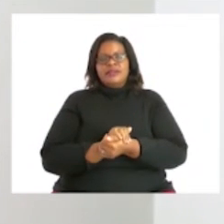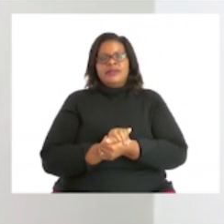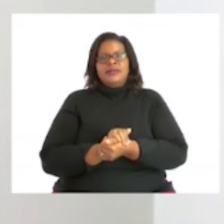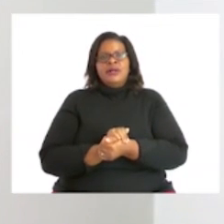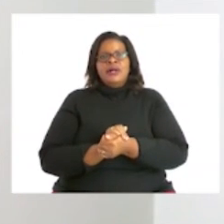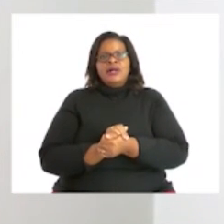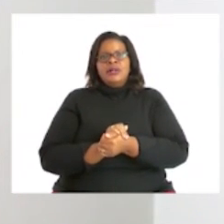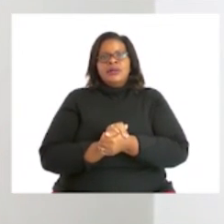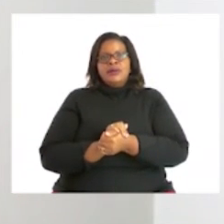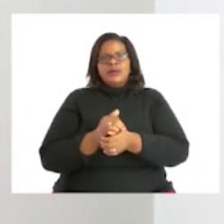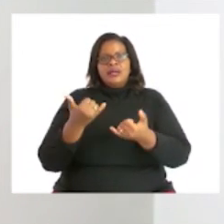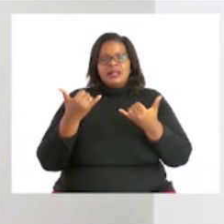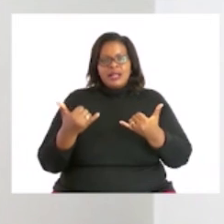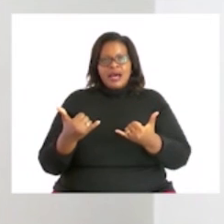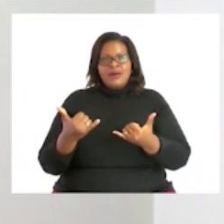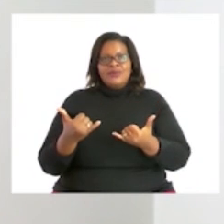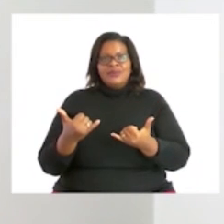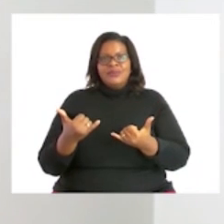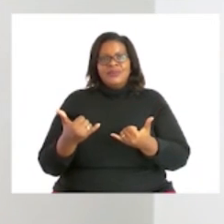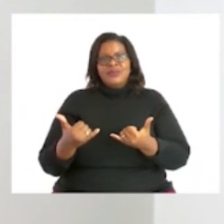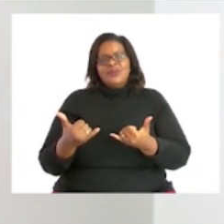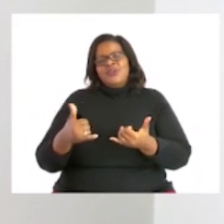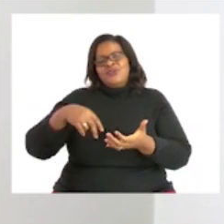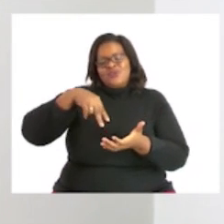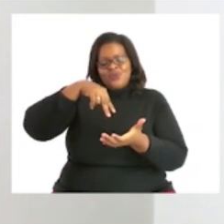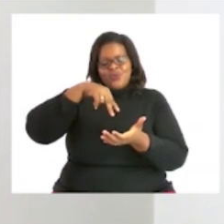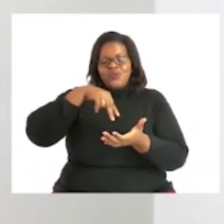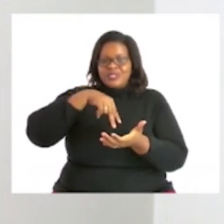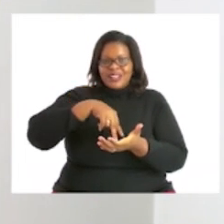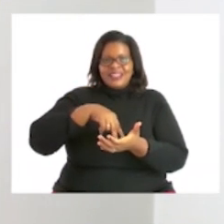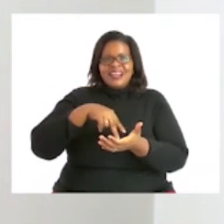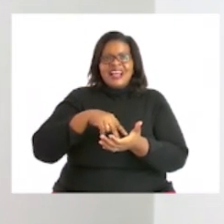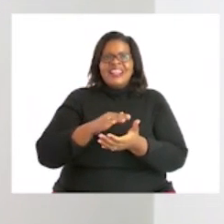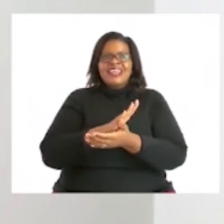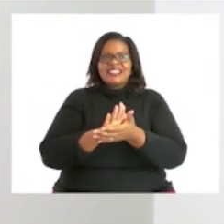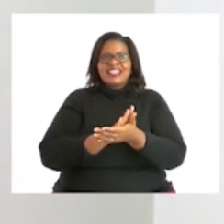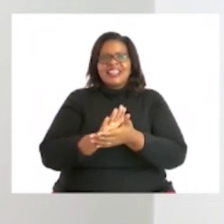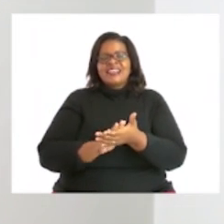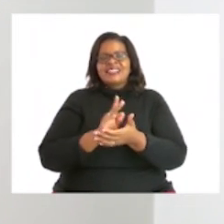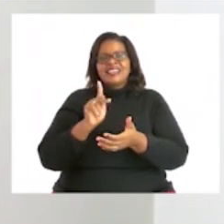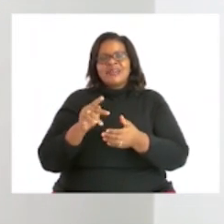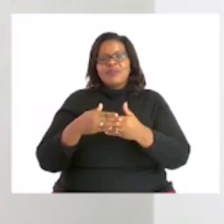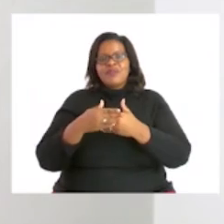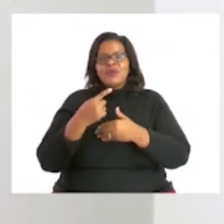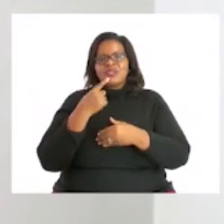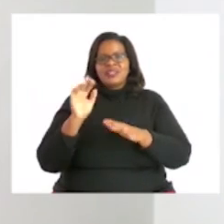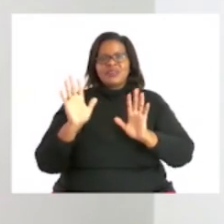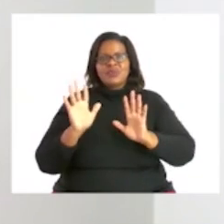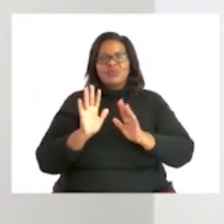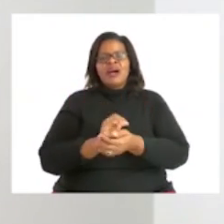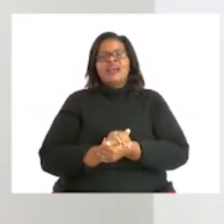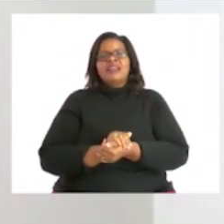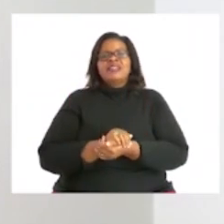lesson. So now me and my friend, we will sanitize again. And before we say goodbye to you, my friend,